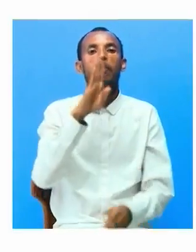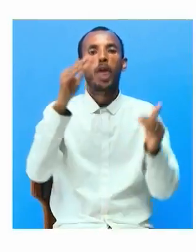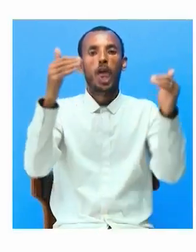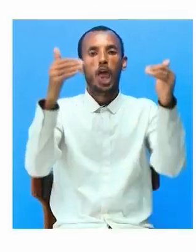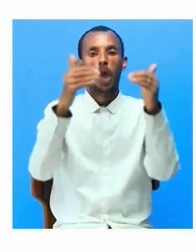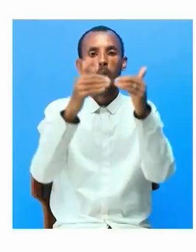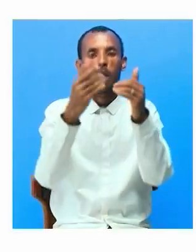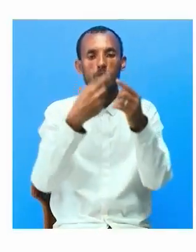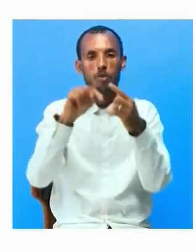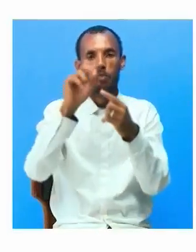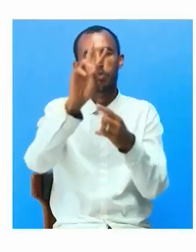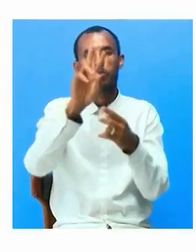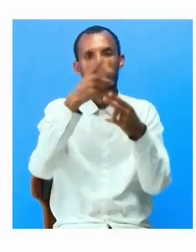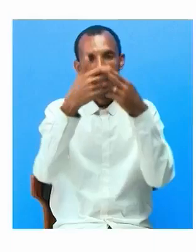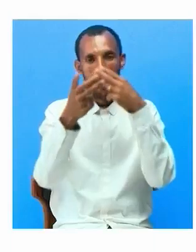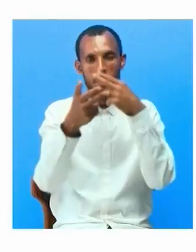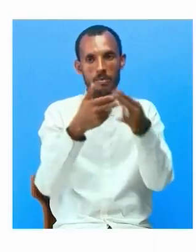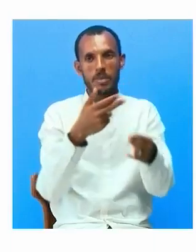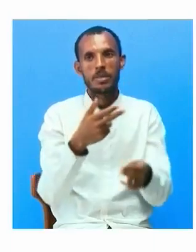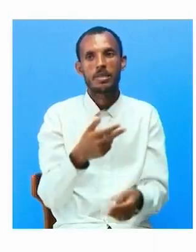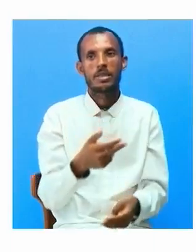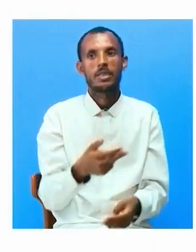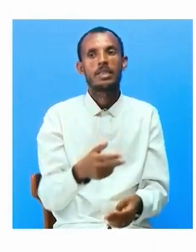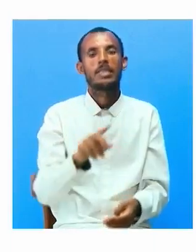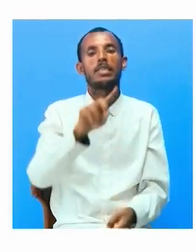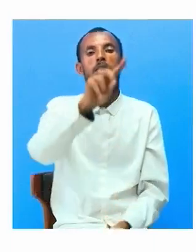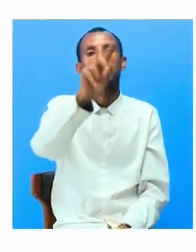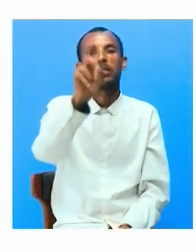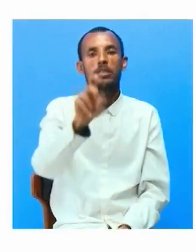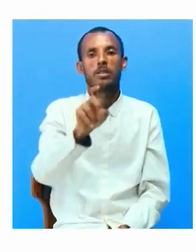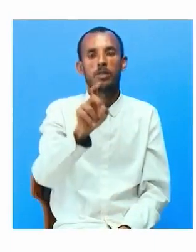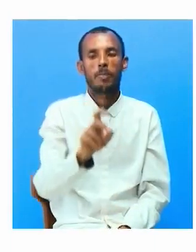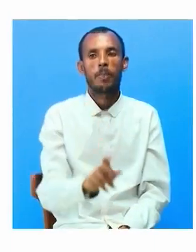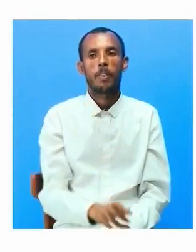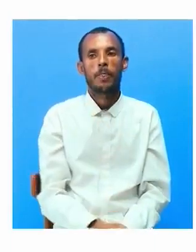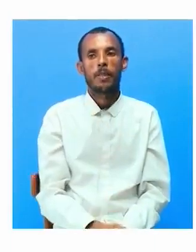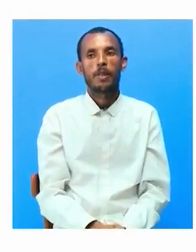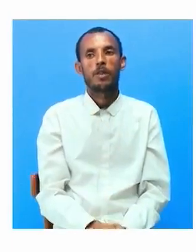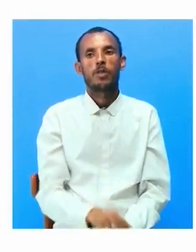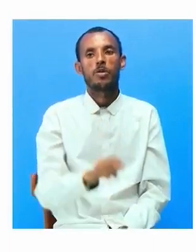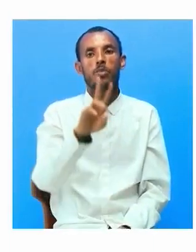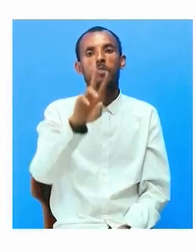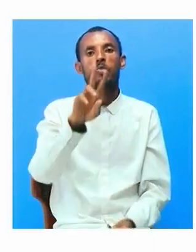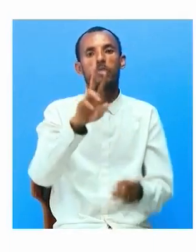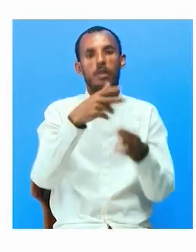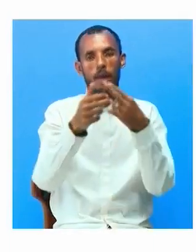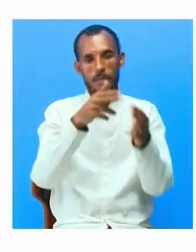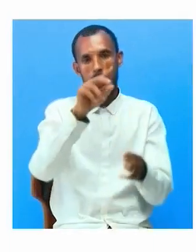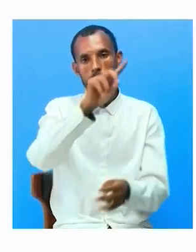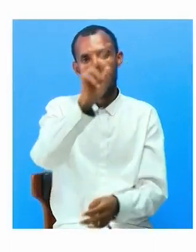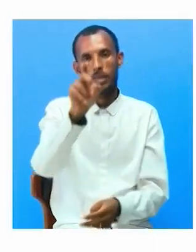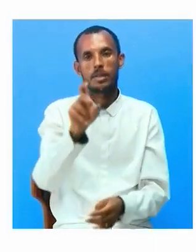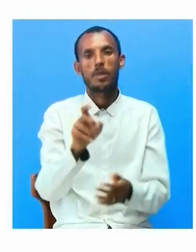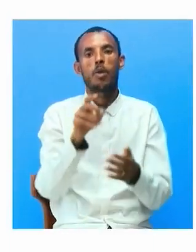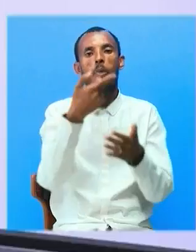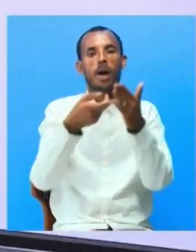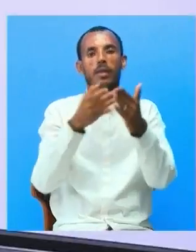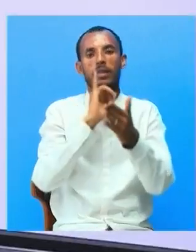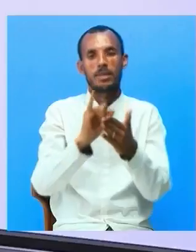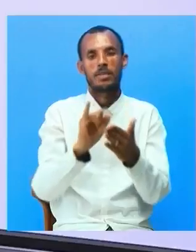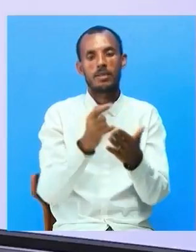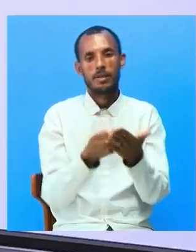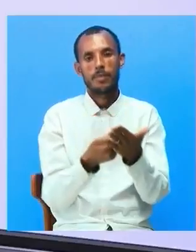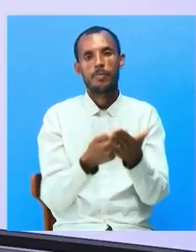equal to 2 times the quotient. 2 times the quotient. So what will be